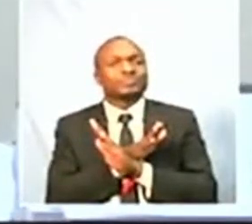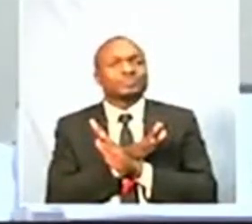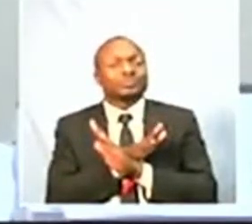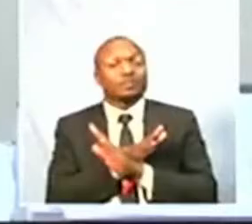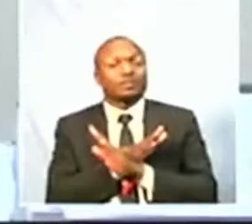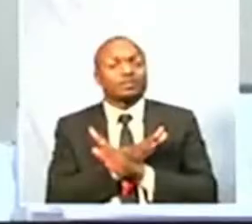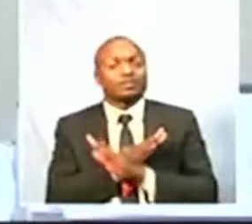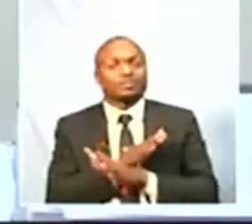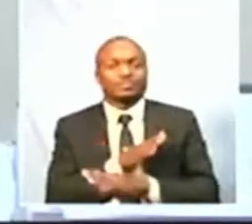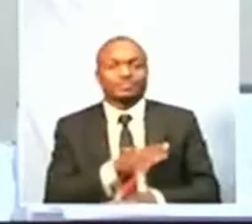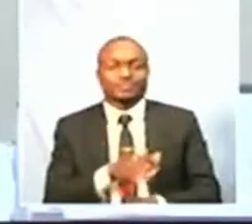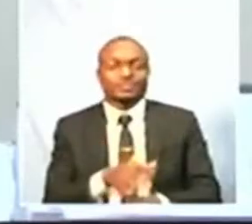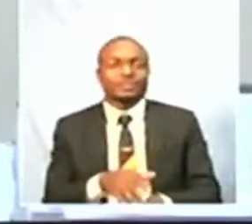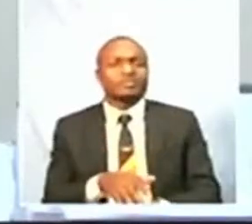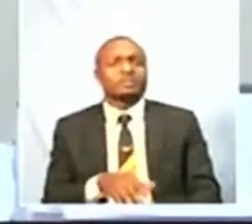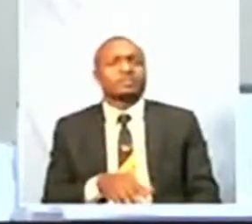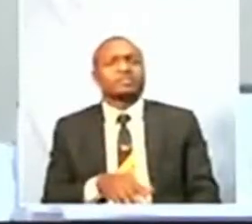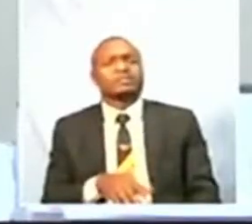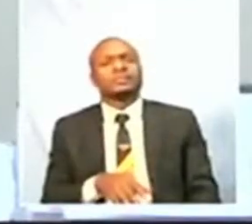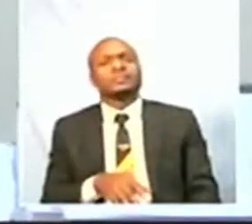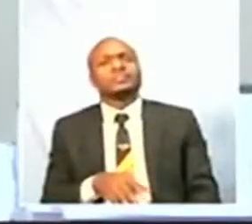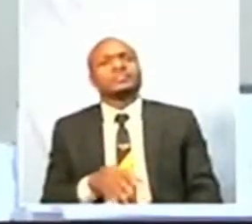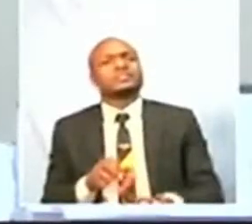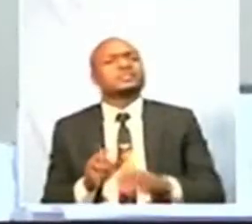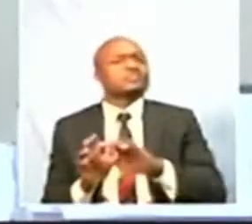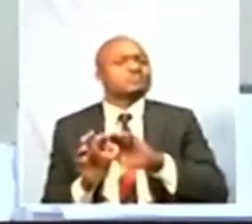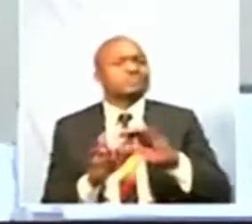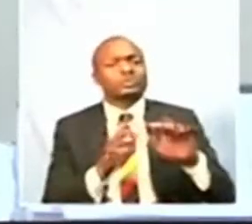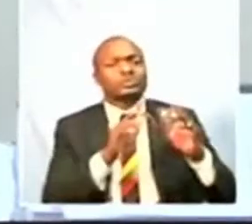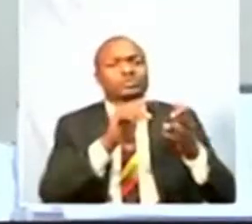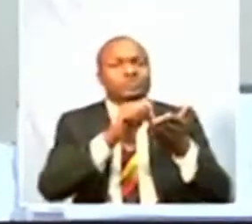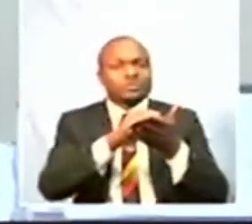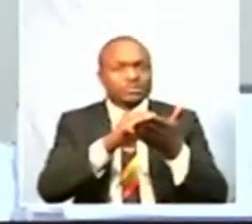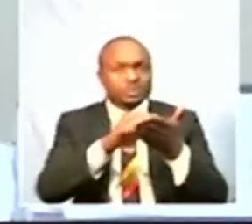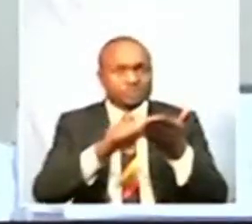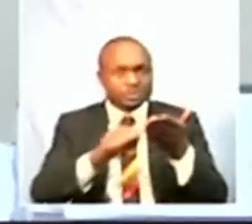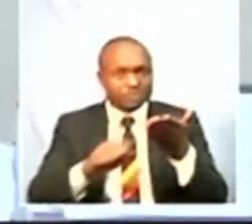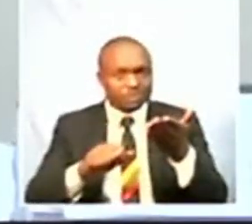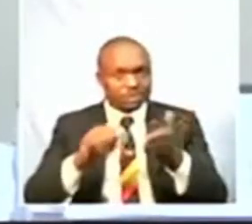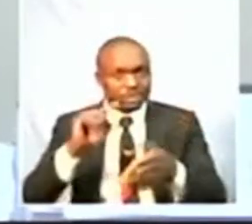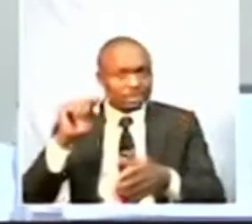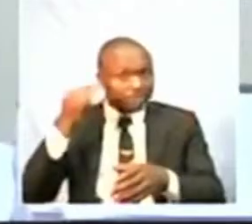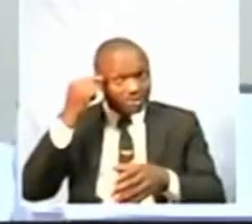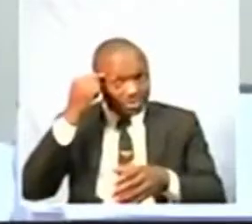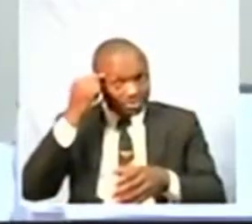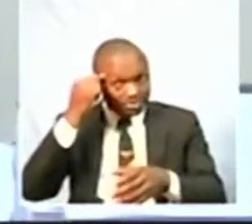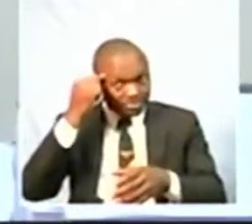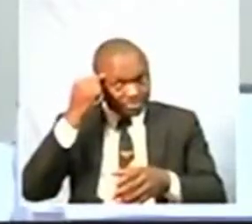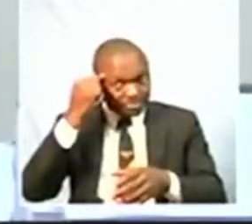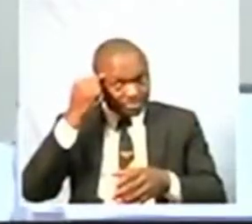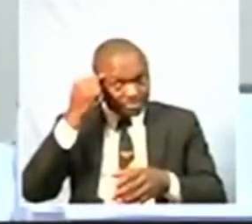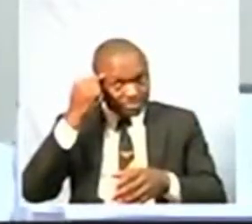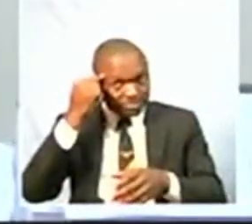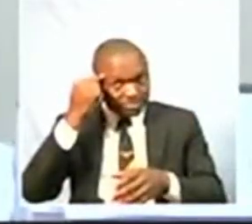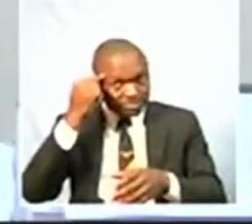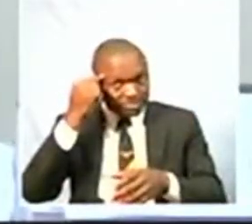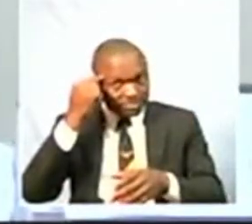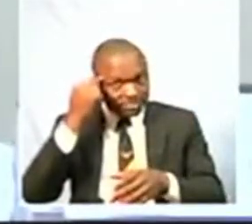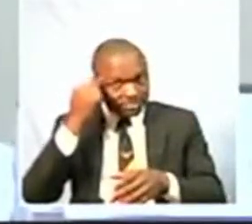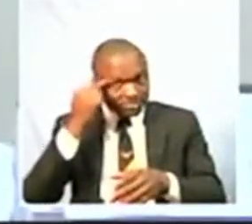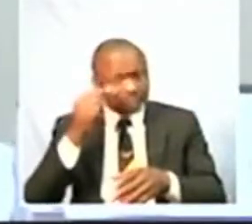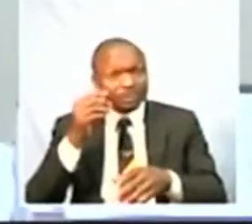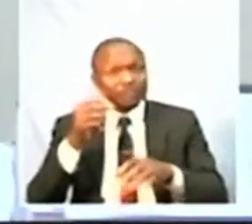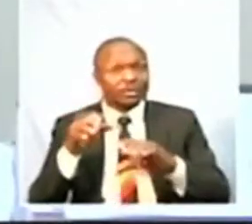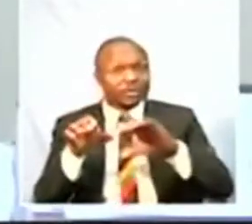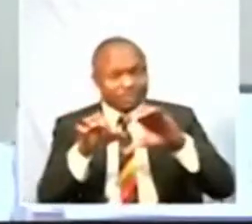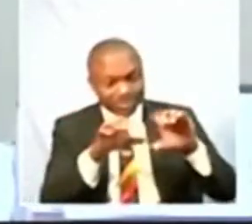It is quite a betrayal of trust to government if you officers are doing what you are